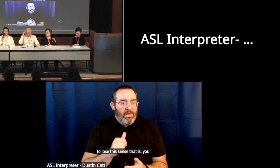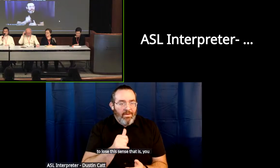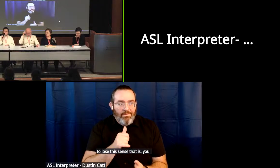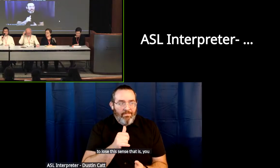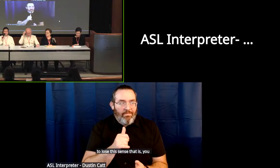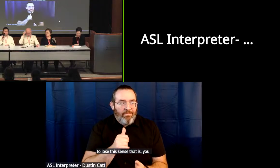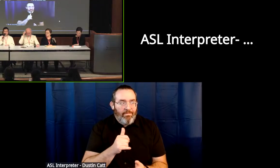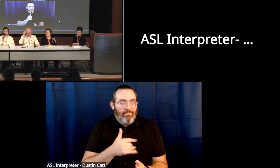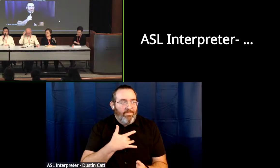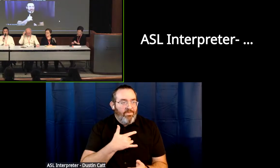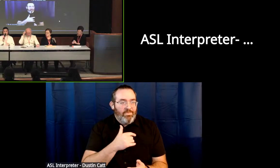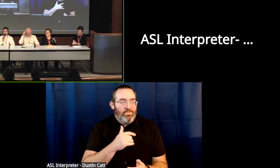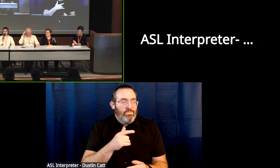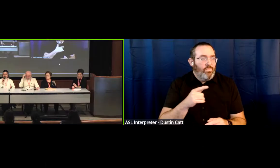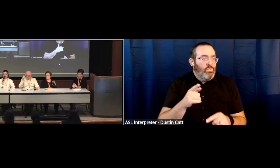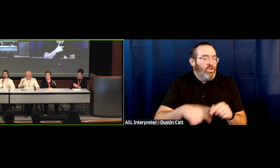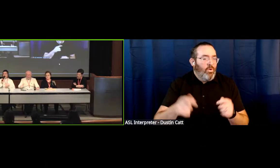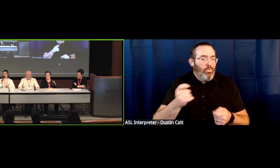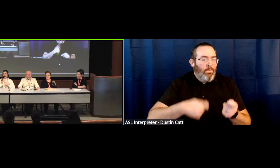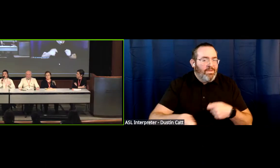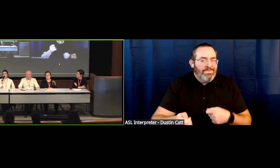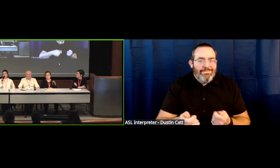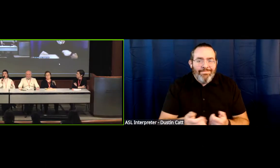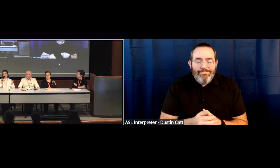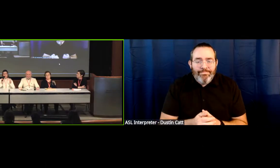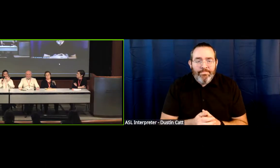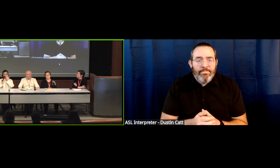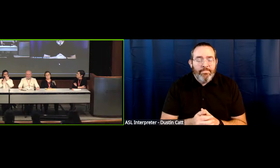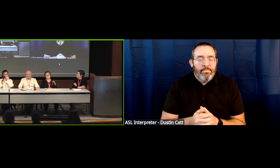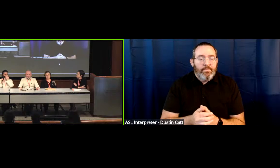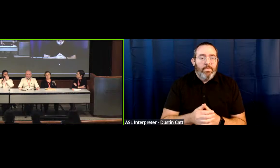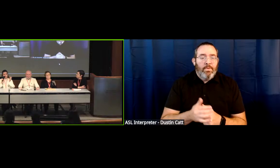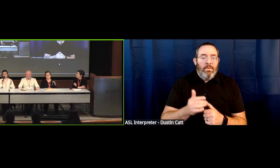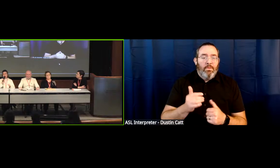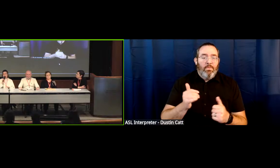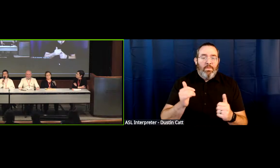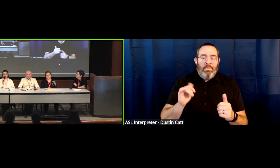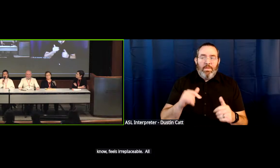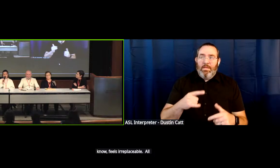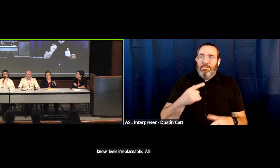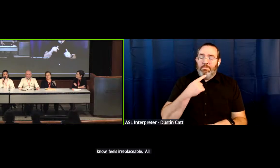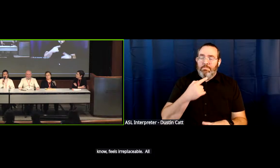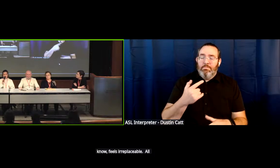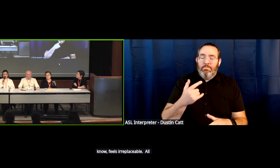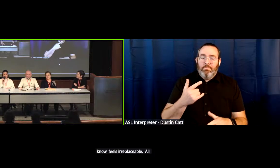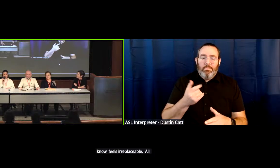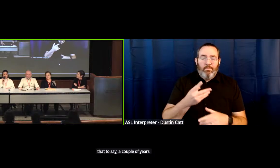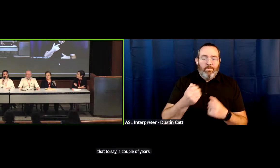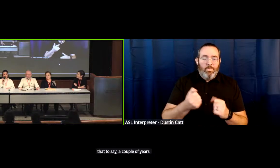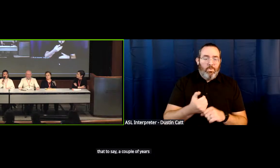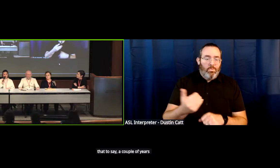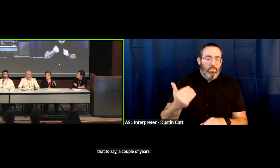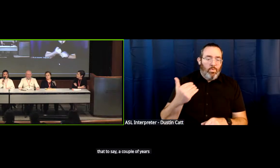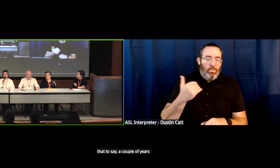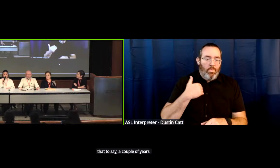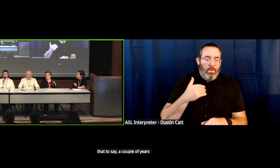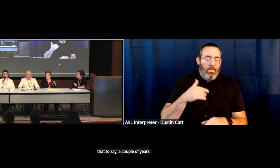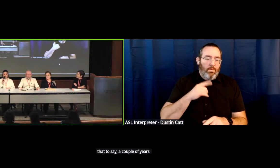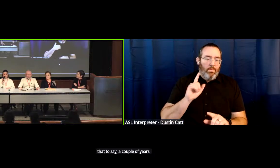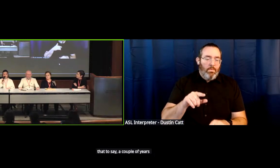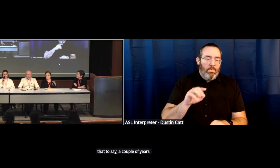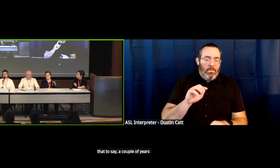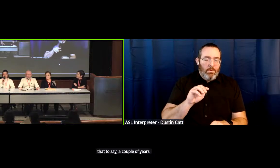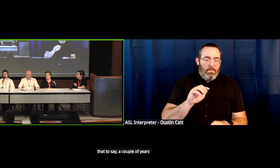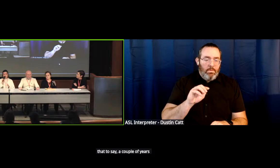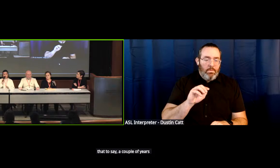So all that's to say, a couple years ago, I was at Mass Pioneer for my yearly appointment,